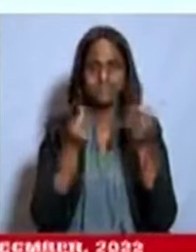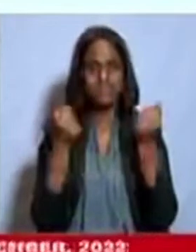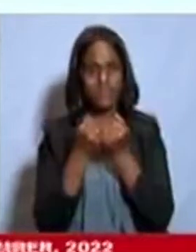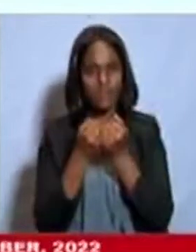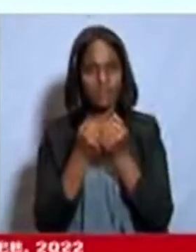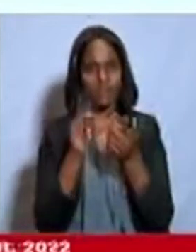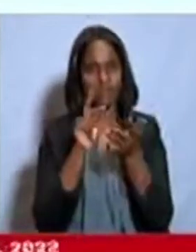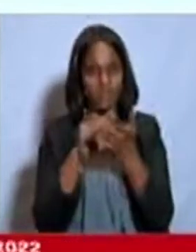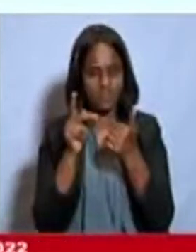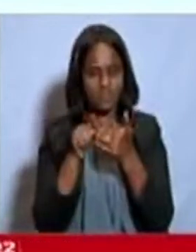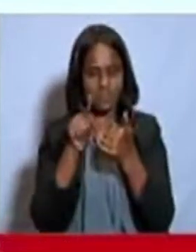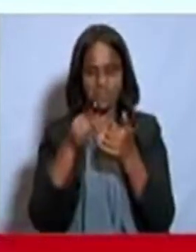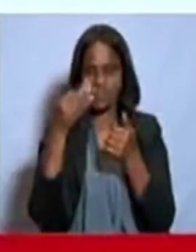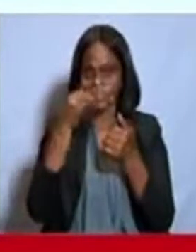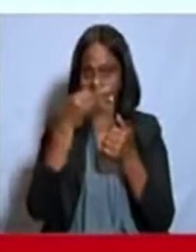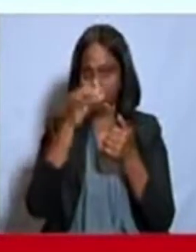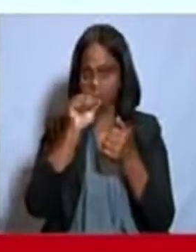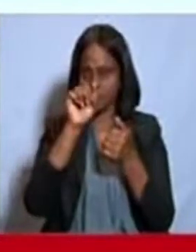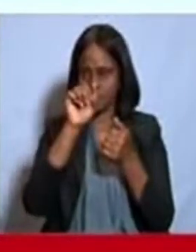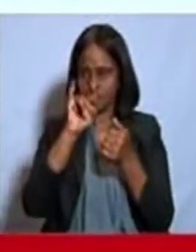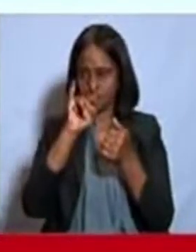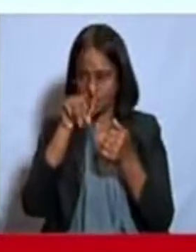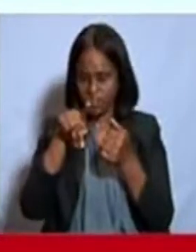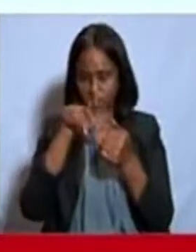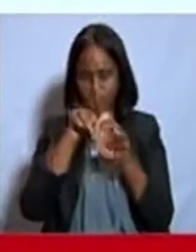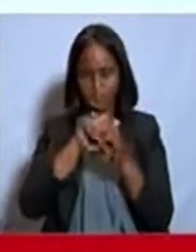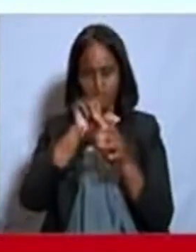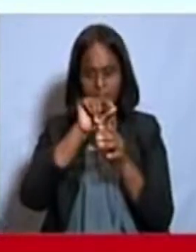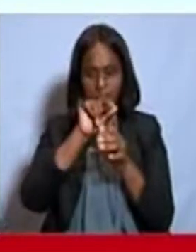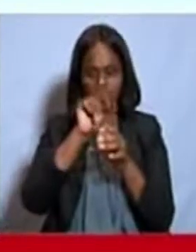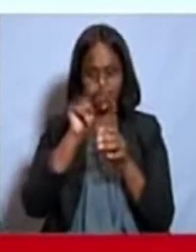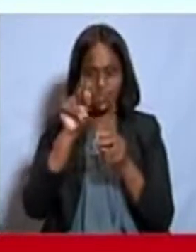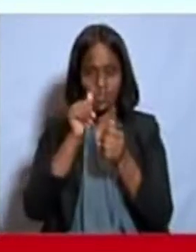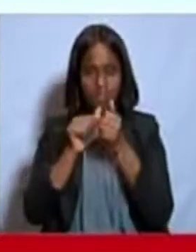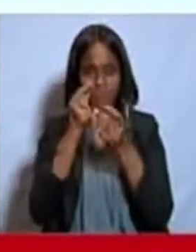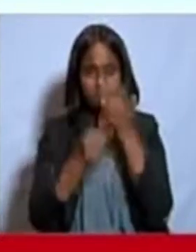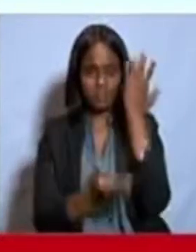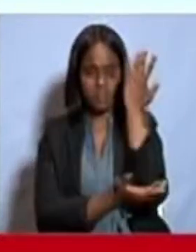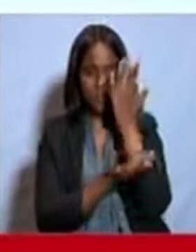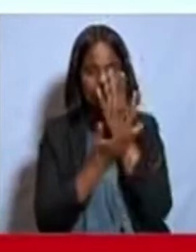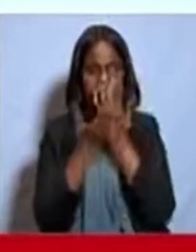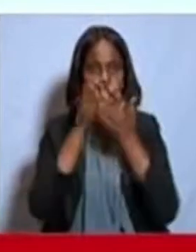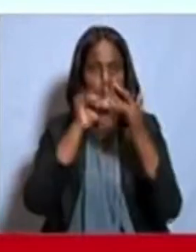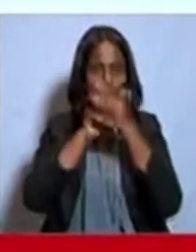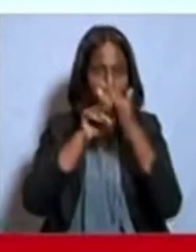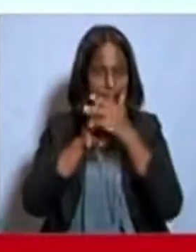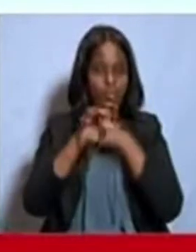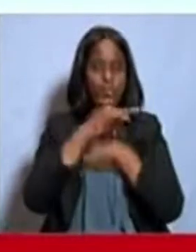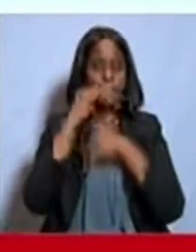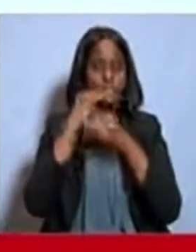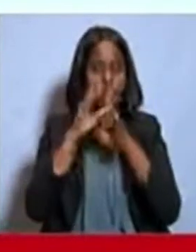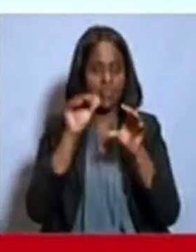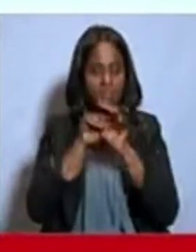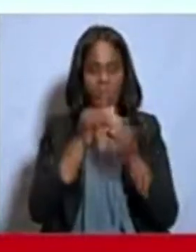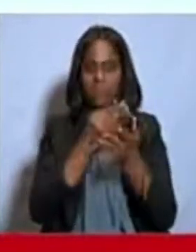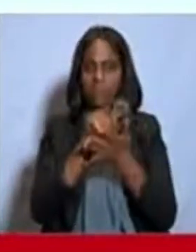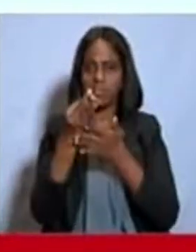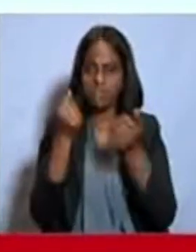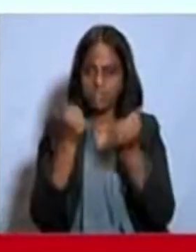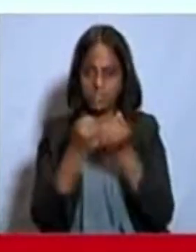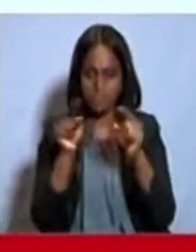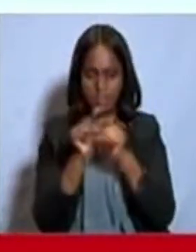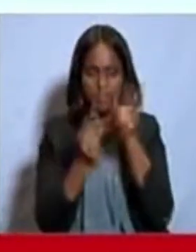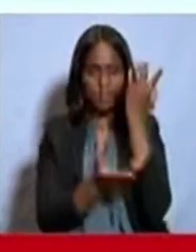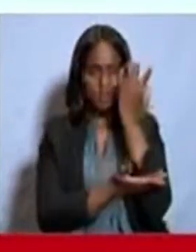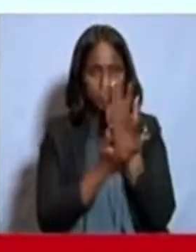Support Program FISP in 2022, which was aimed at improving access of small-scale farmers to inputs and